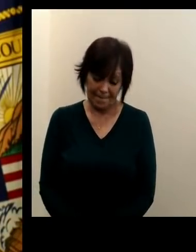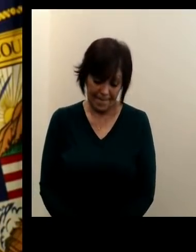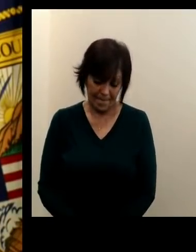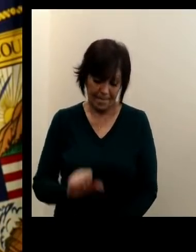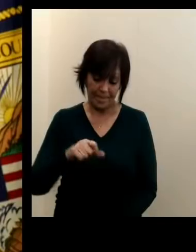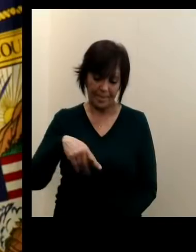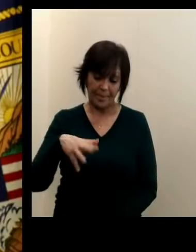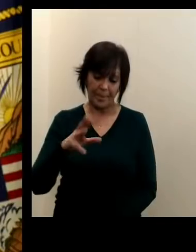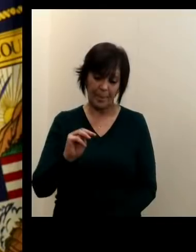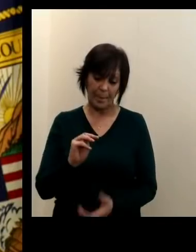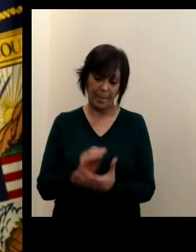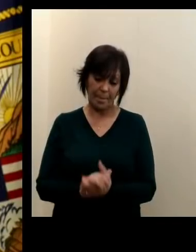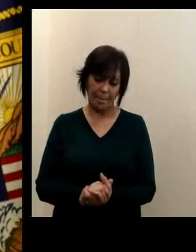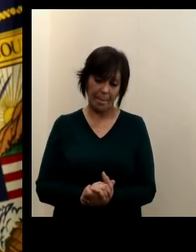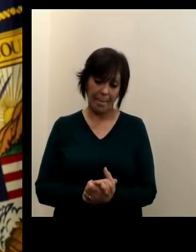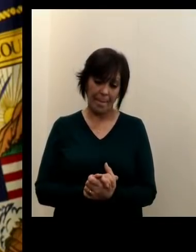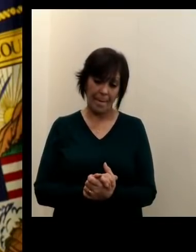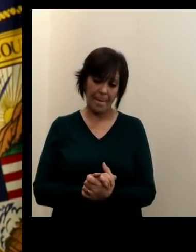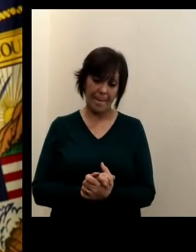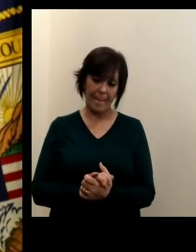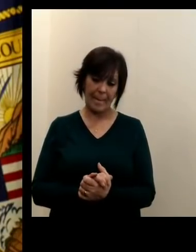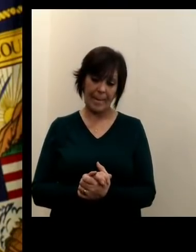Spectrum News.